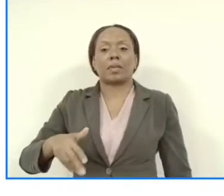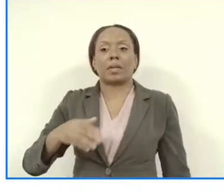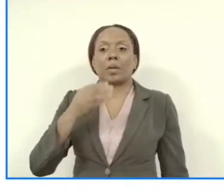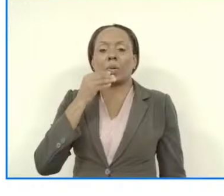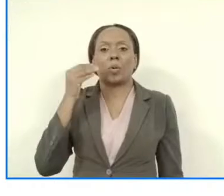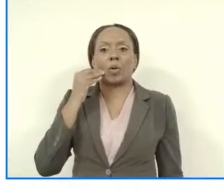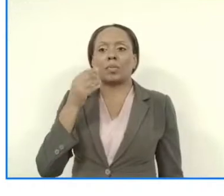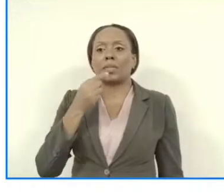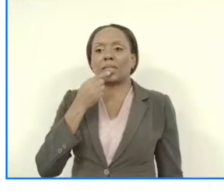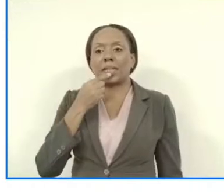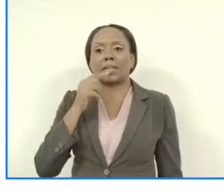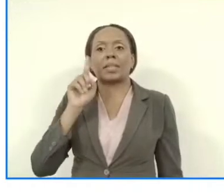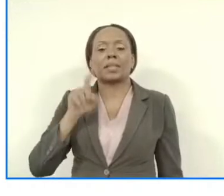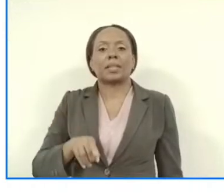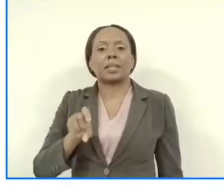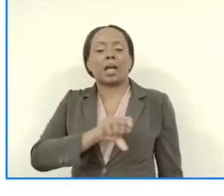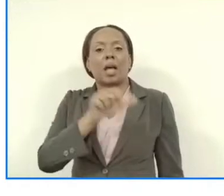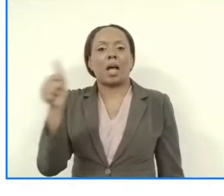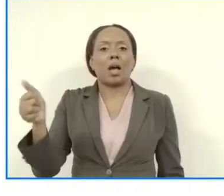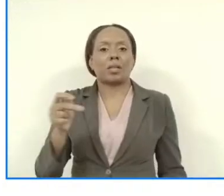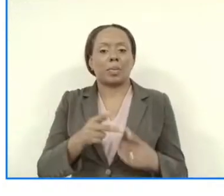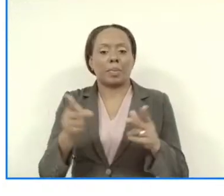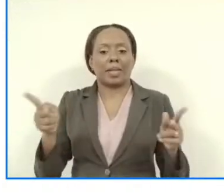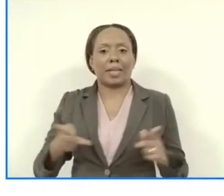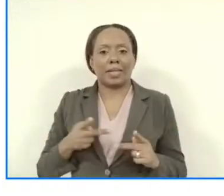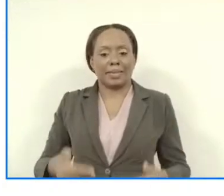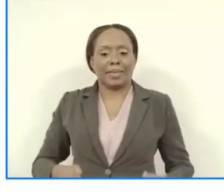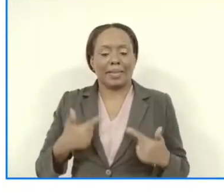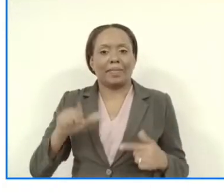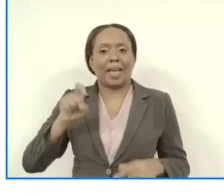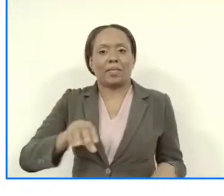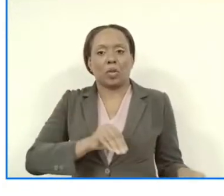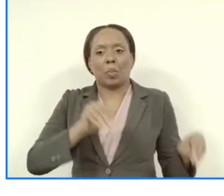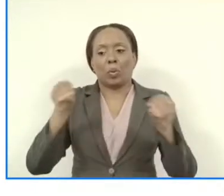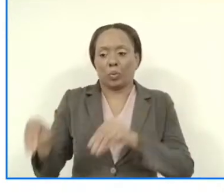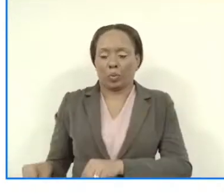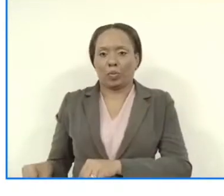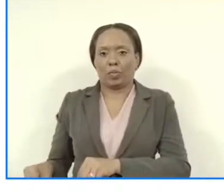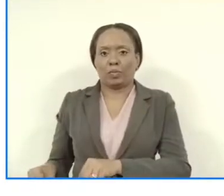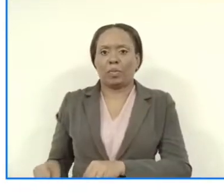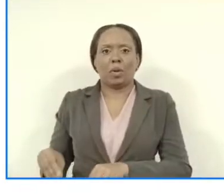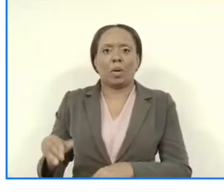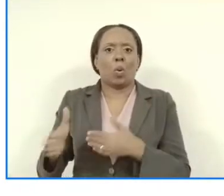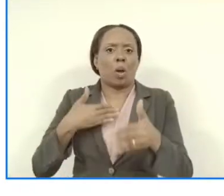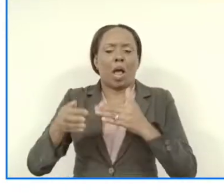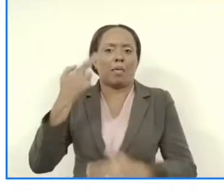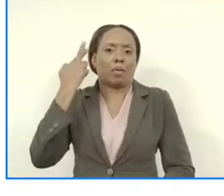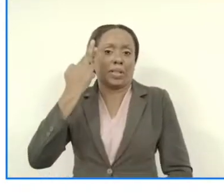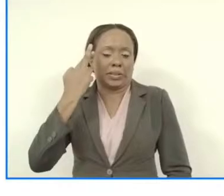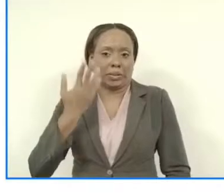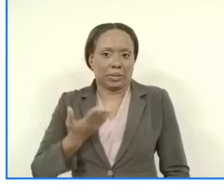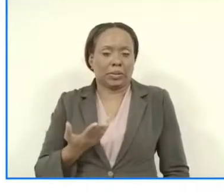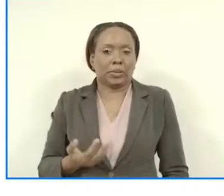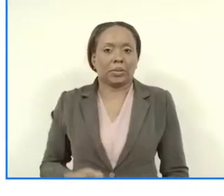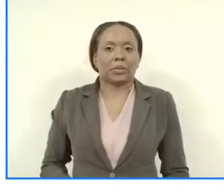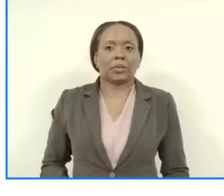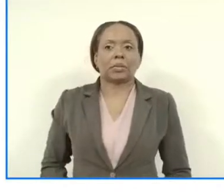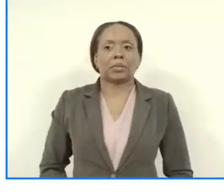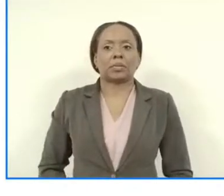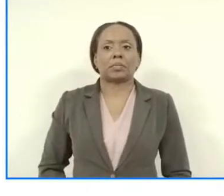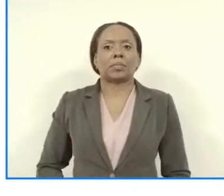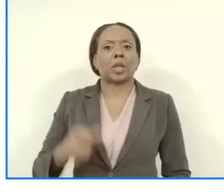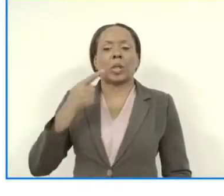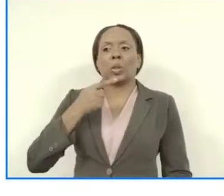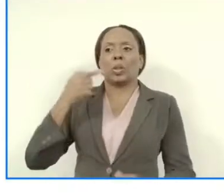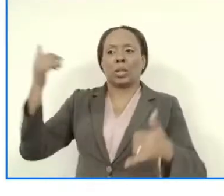alternate accommodation. And as we continue to take your various